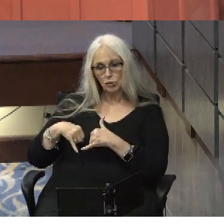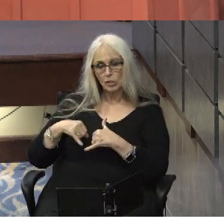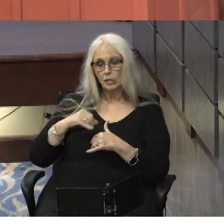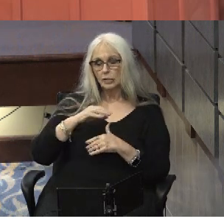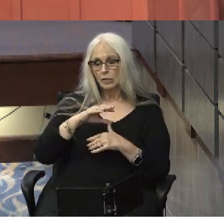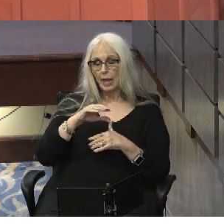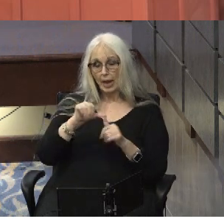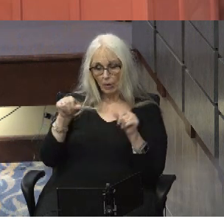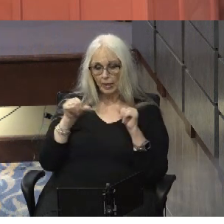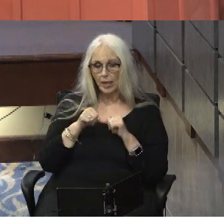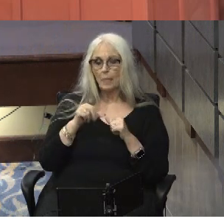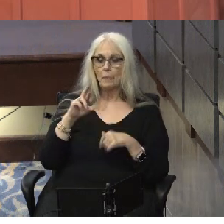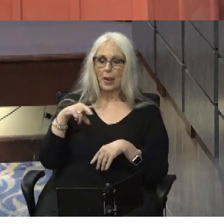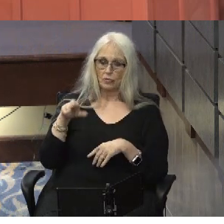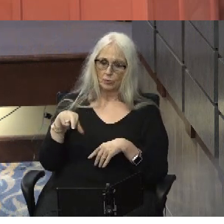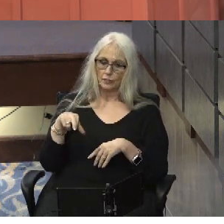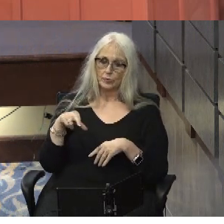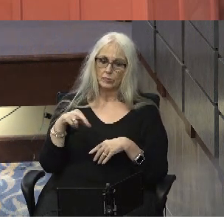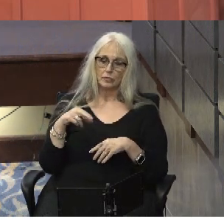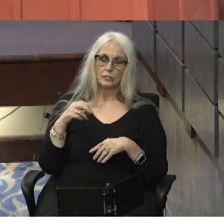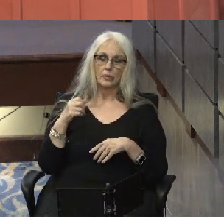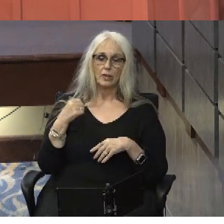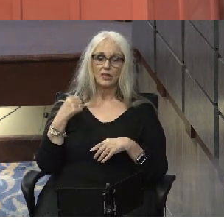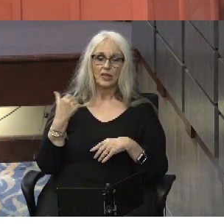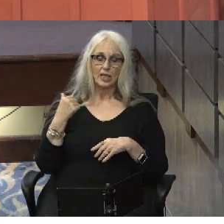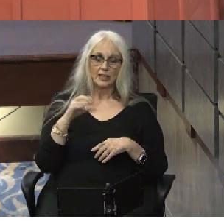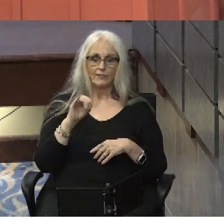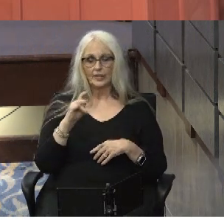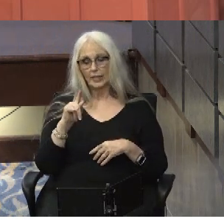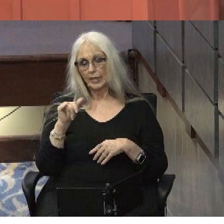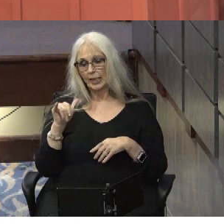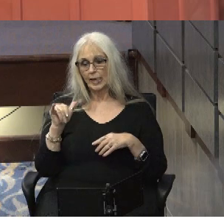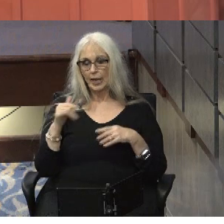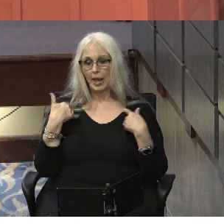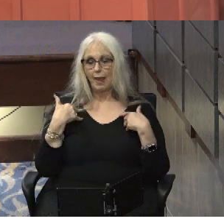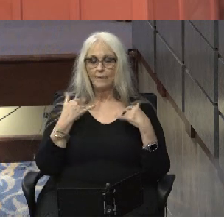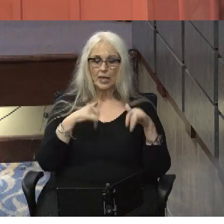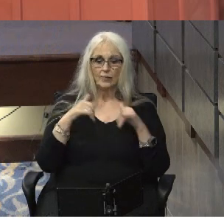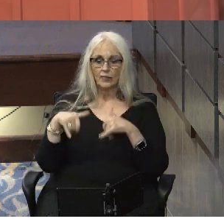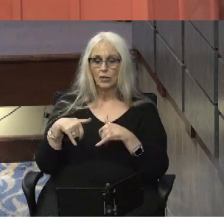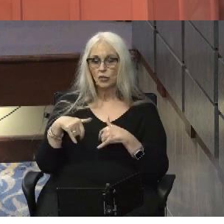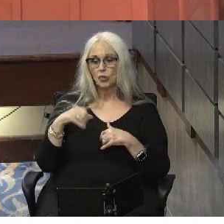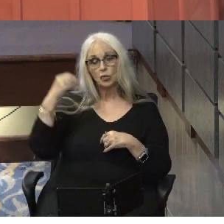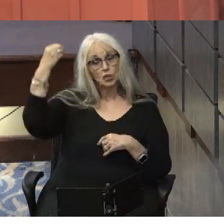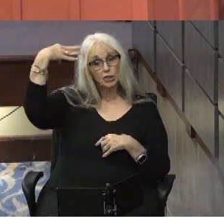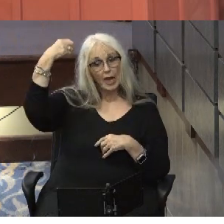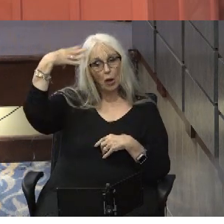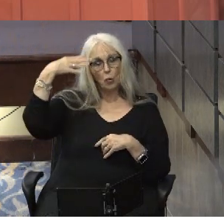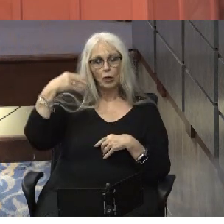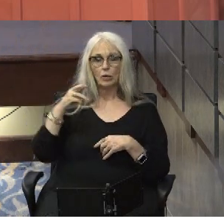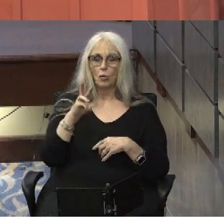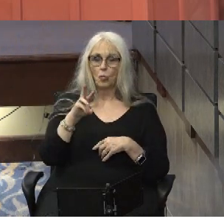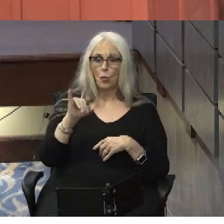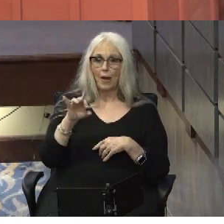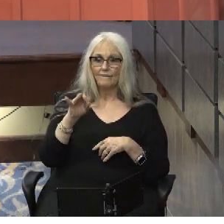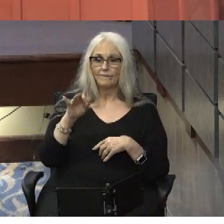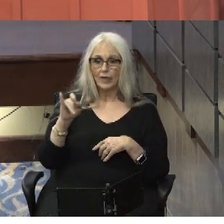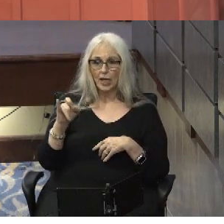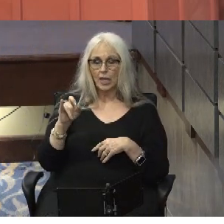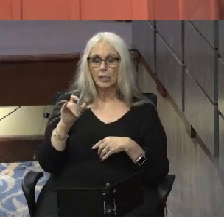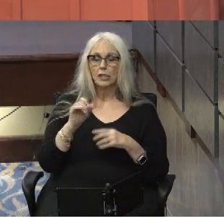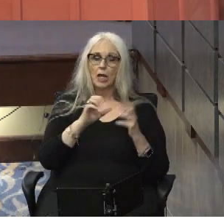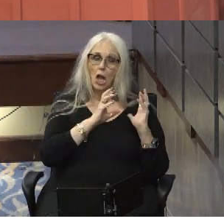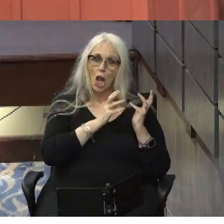centralized location bathroom. These state-of-the-art facilities will provide individual showers, bathrooms, Wi-Fi-enabled laundry rooms to a few of the